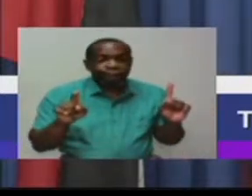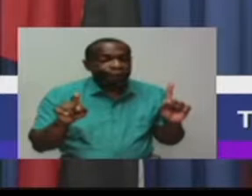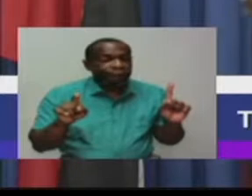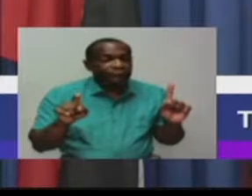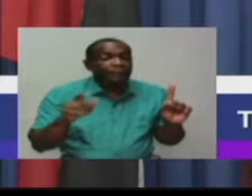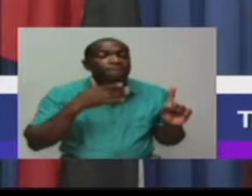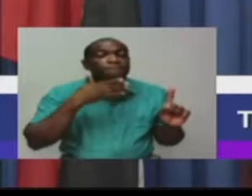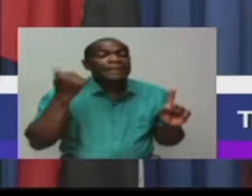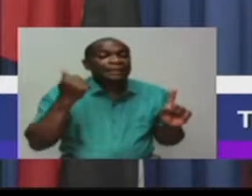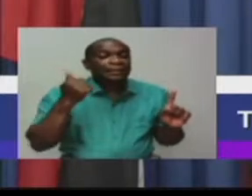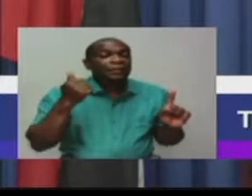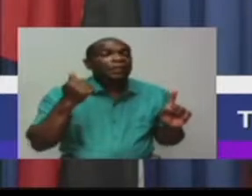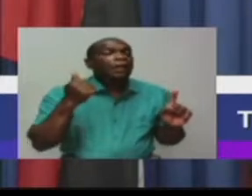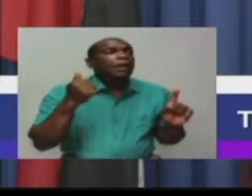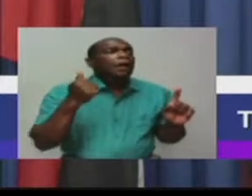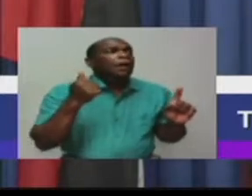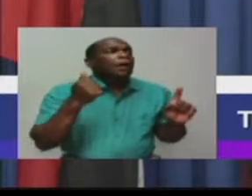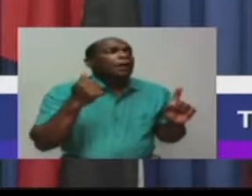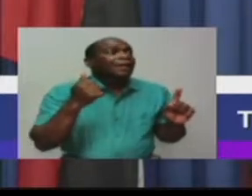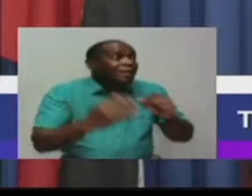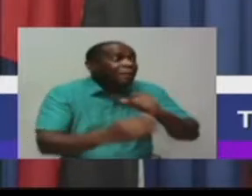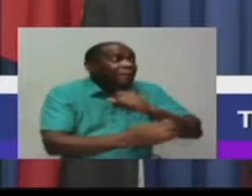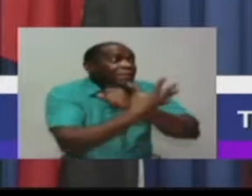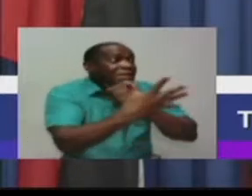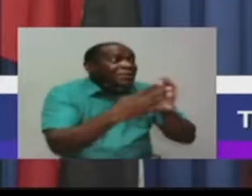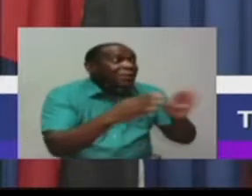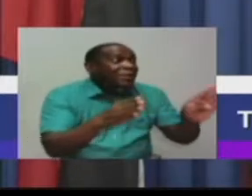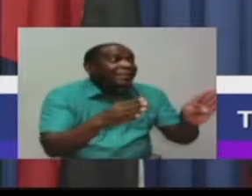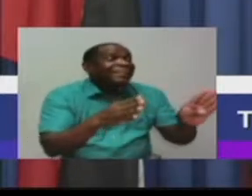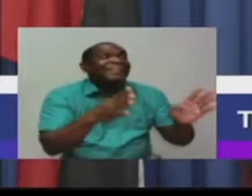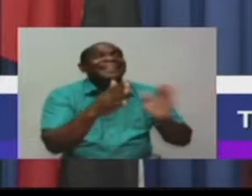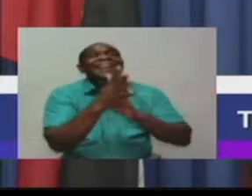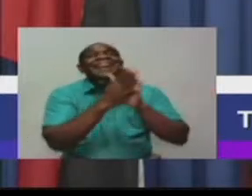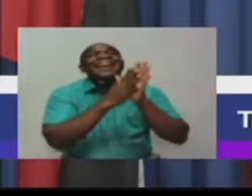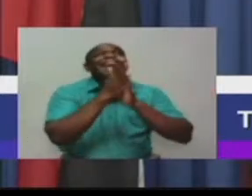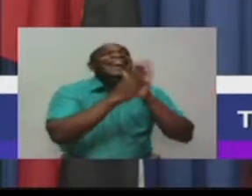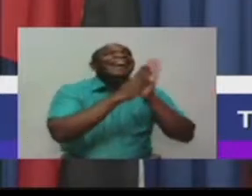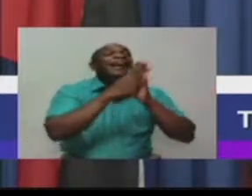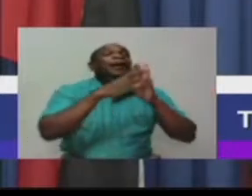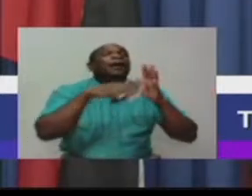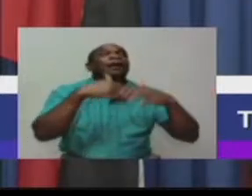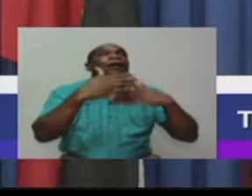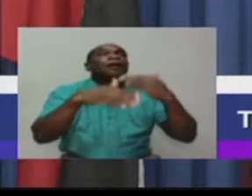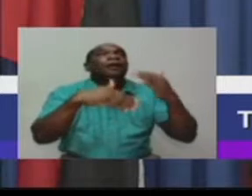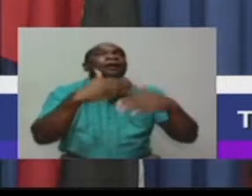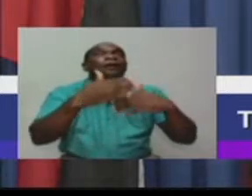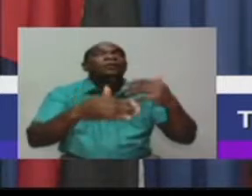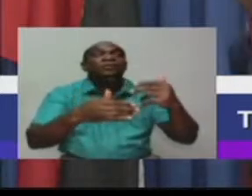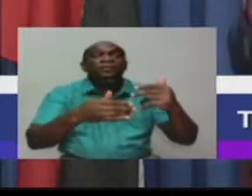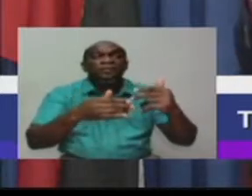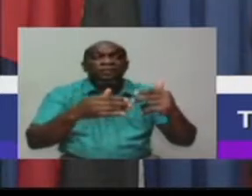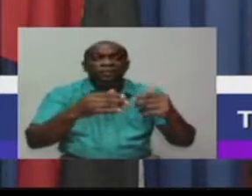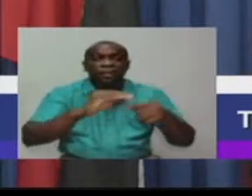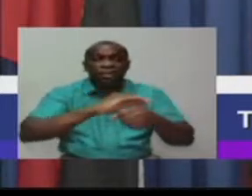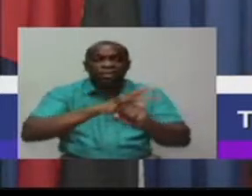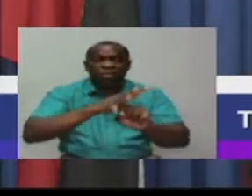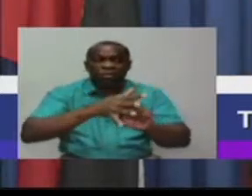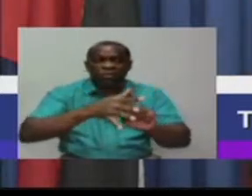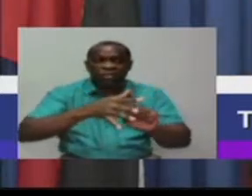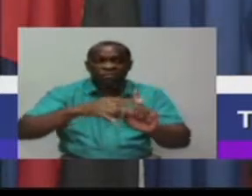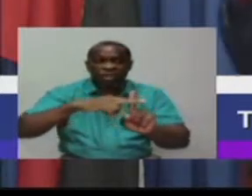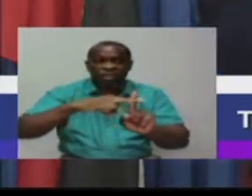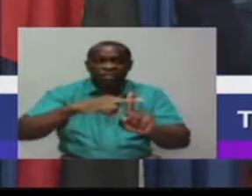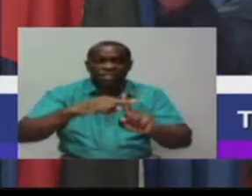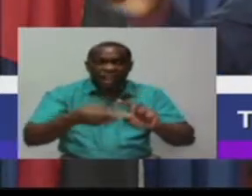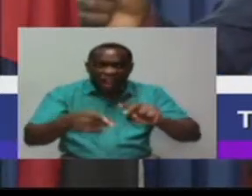a reinfection level that we can't cope with. Right? I am happy with the report we got today,